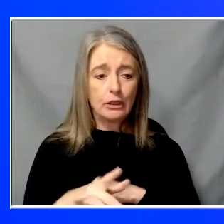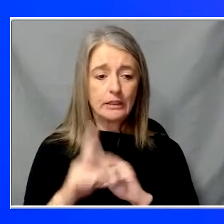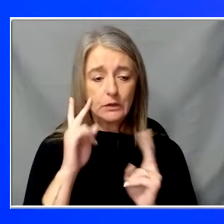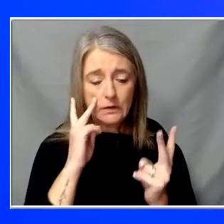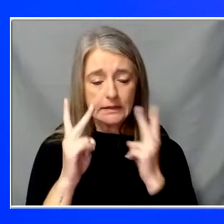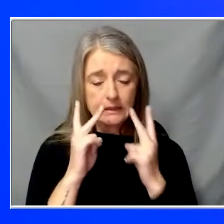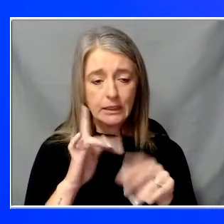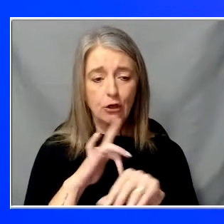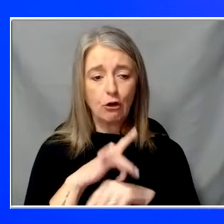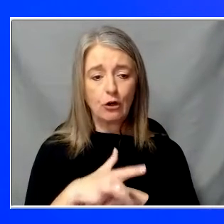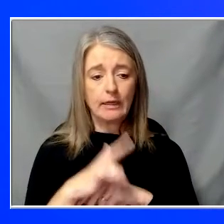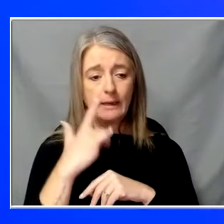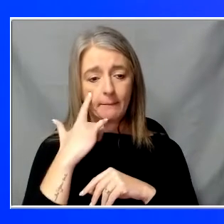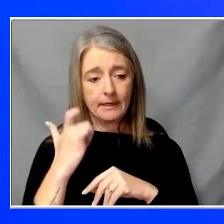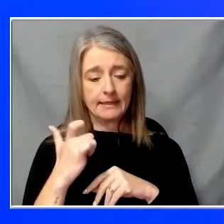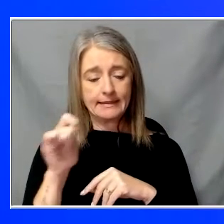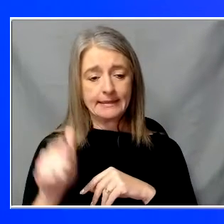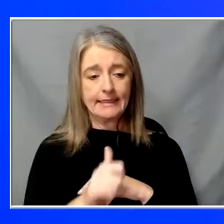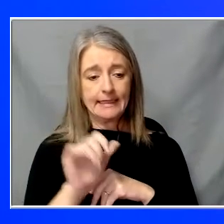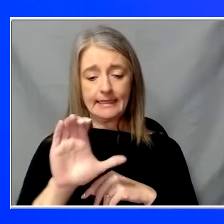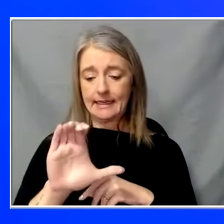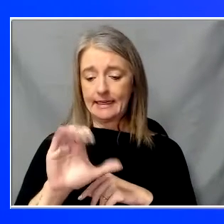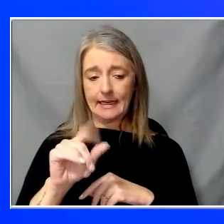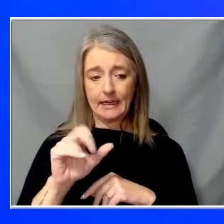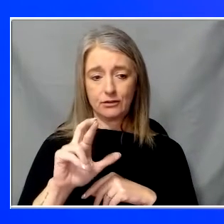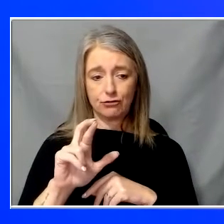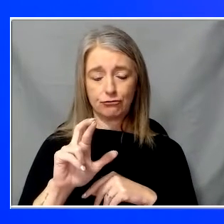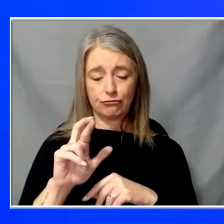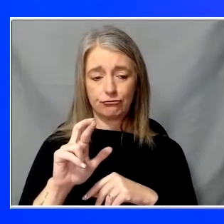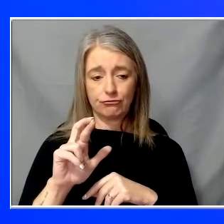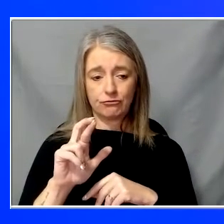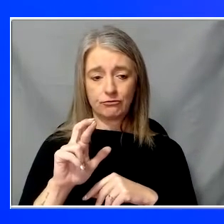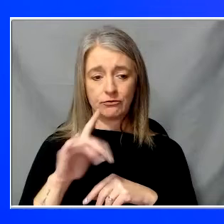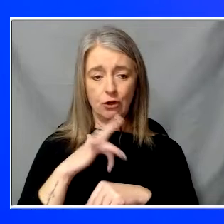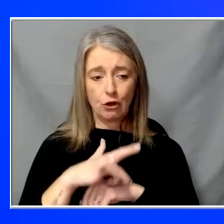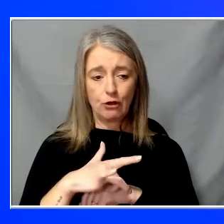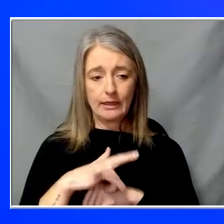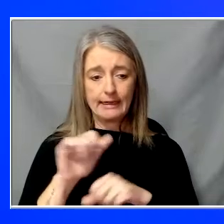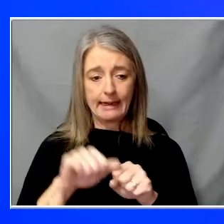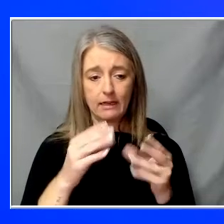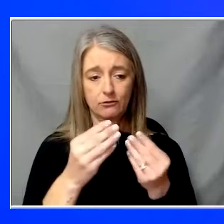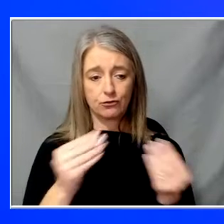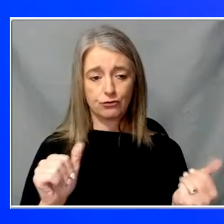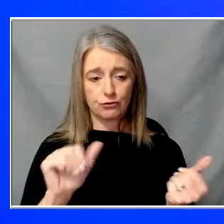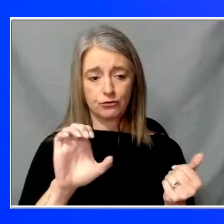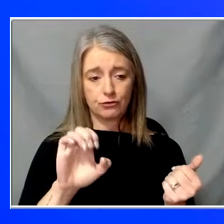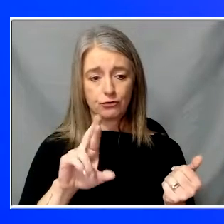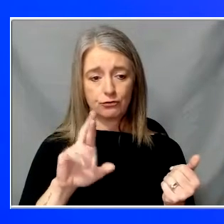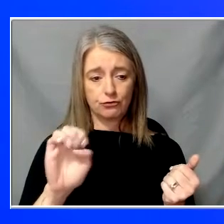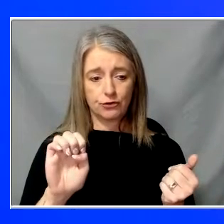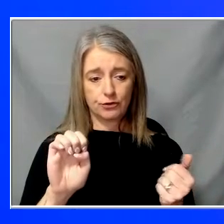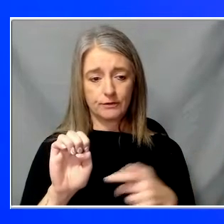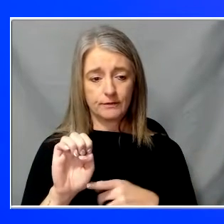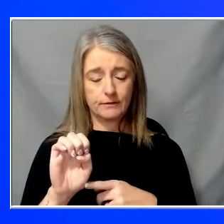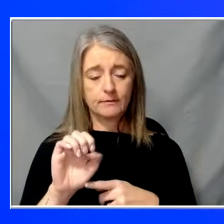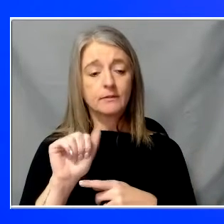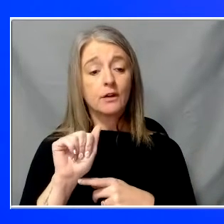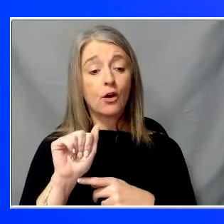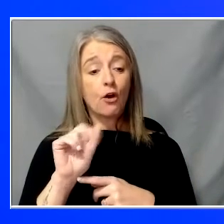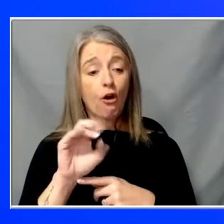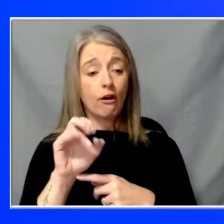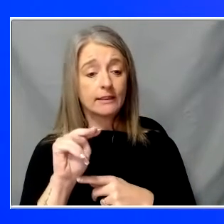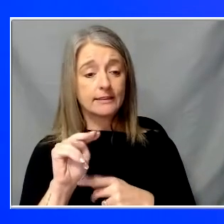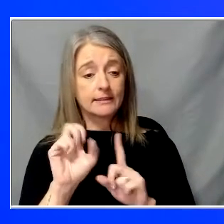early, because any cancer you find early stage is very curable. And of course, Austin's case is